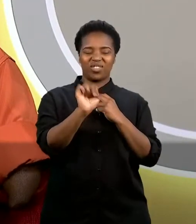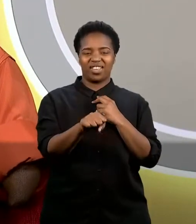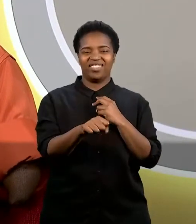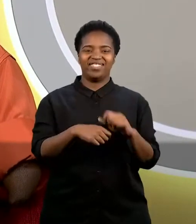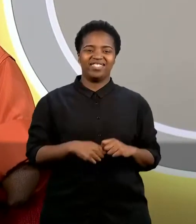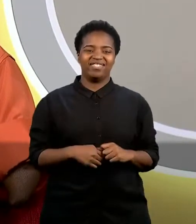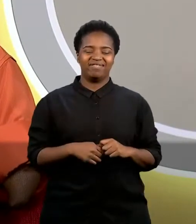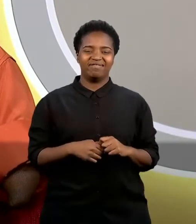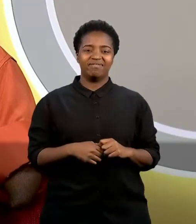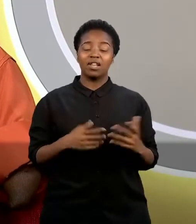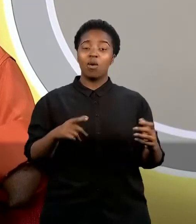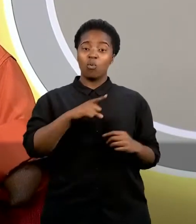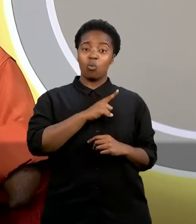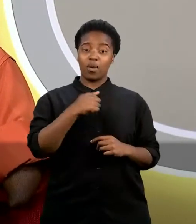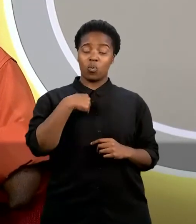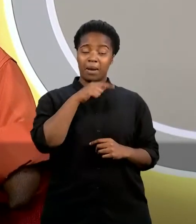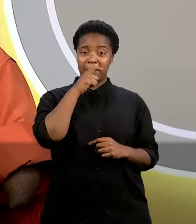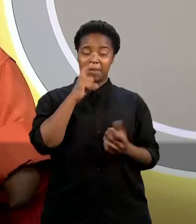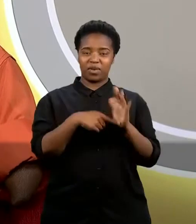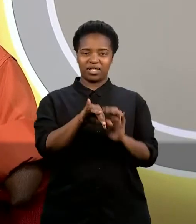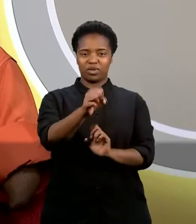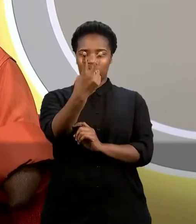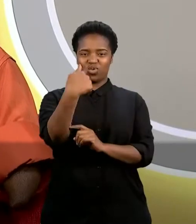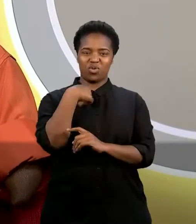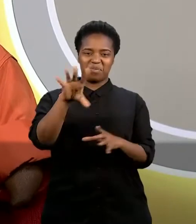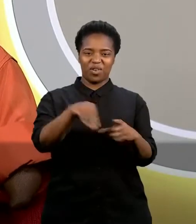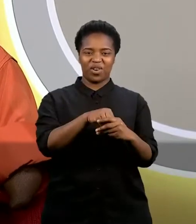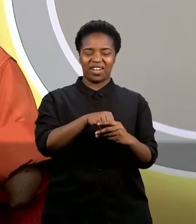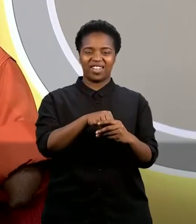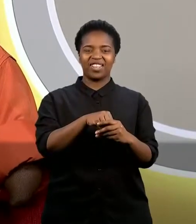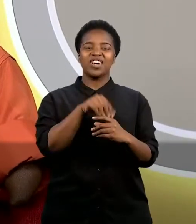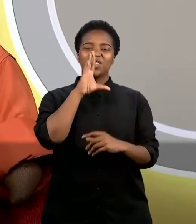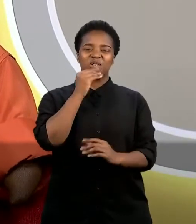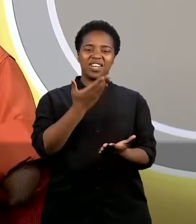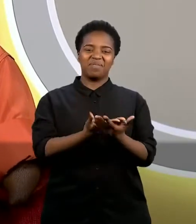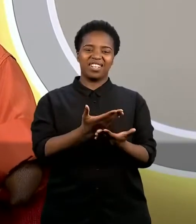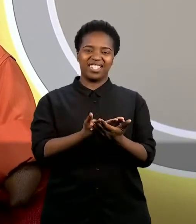phetoho o be le rona hape mona ho SABC 2 you belong baking etla